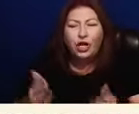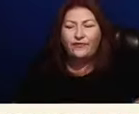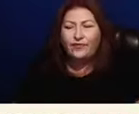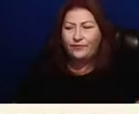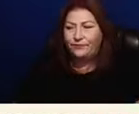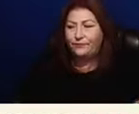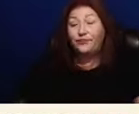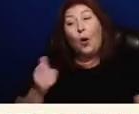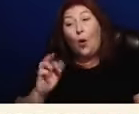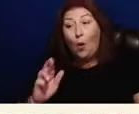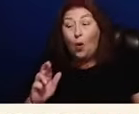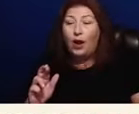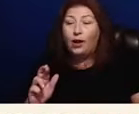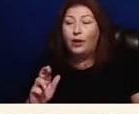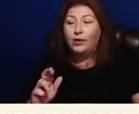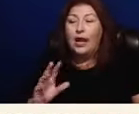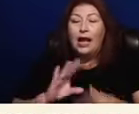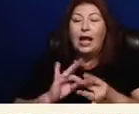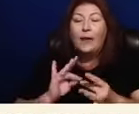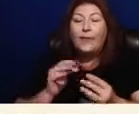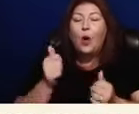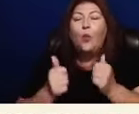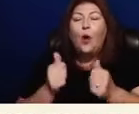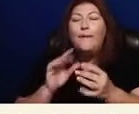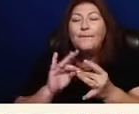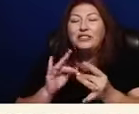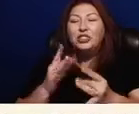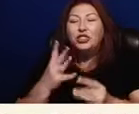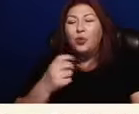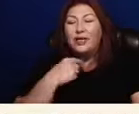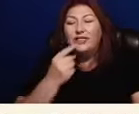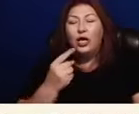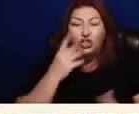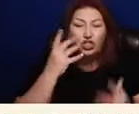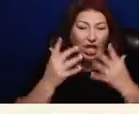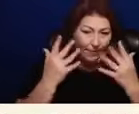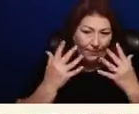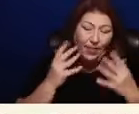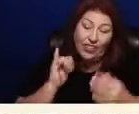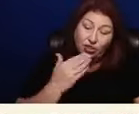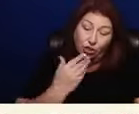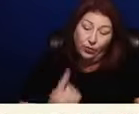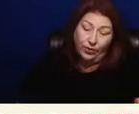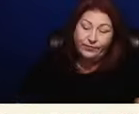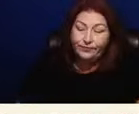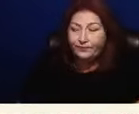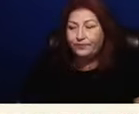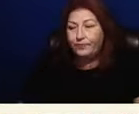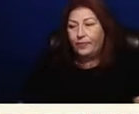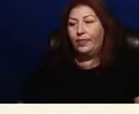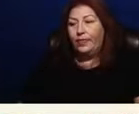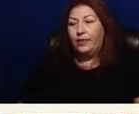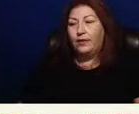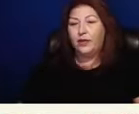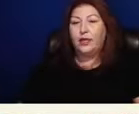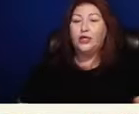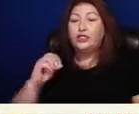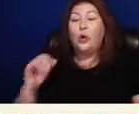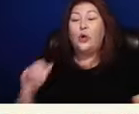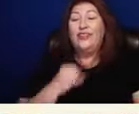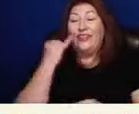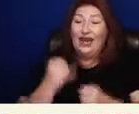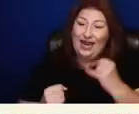Or comment, what message do you want to tell shame? That's a good one. And so the last